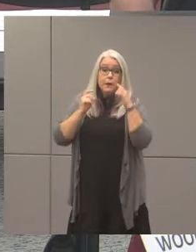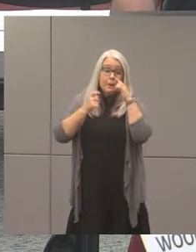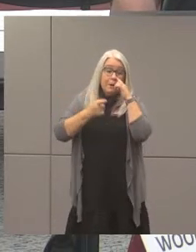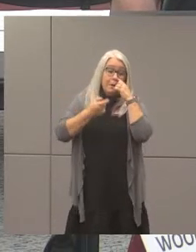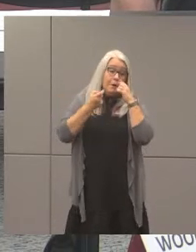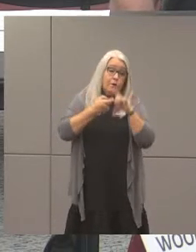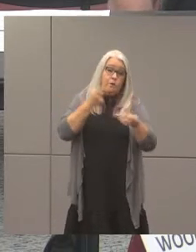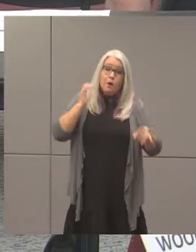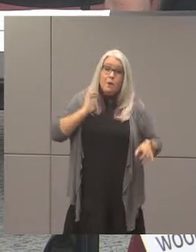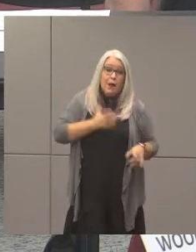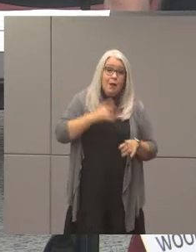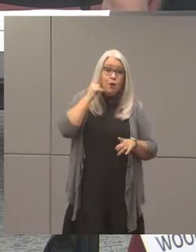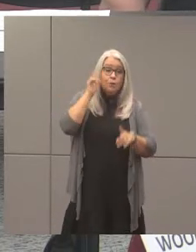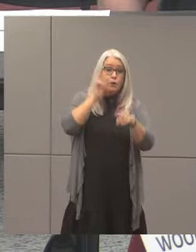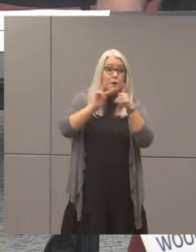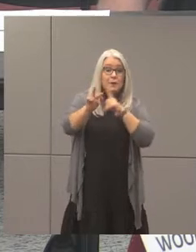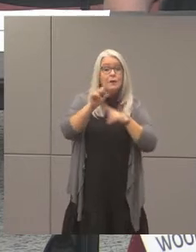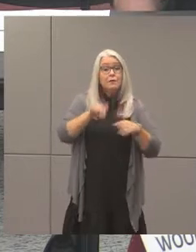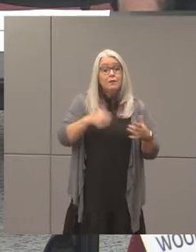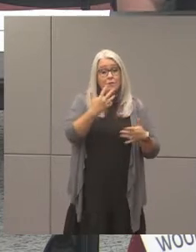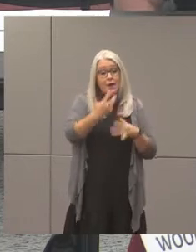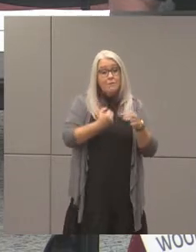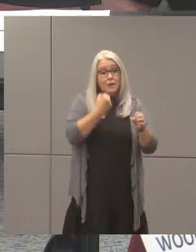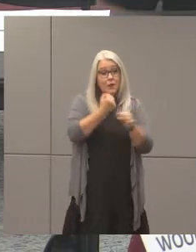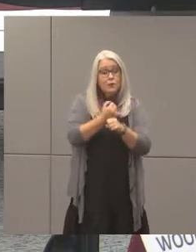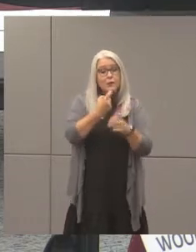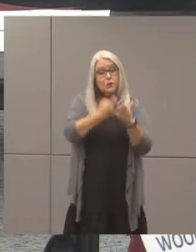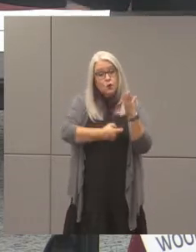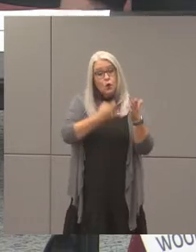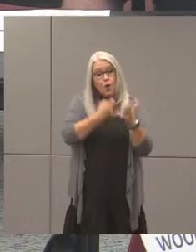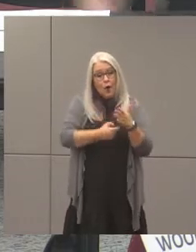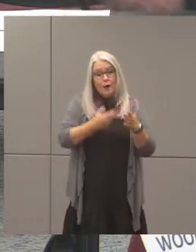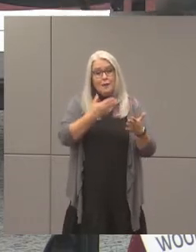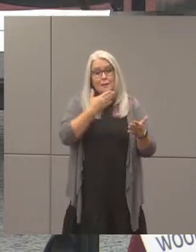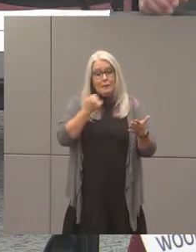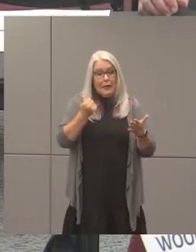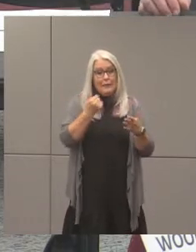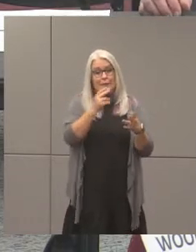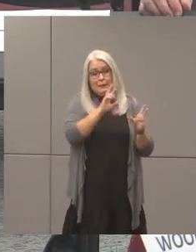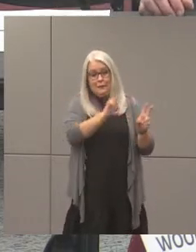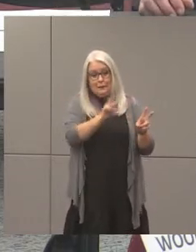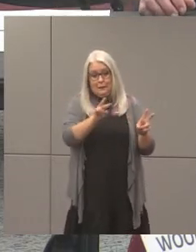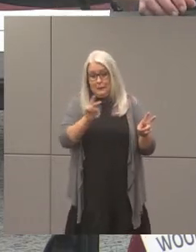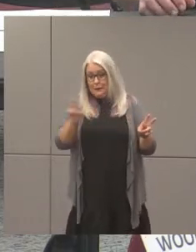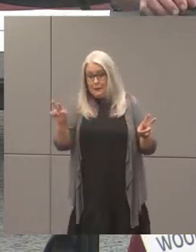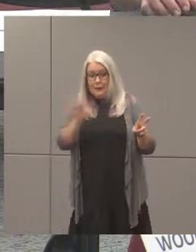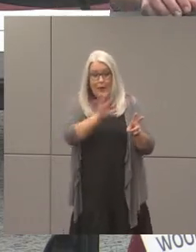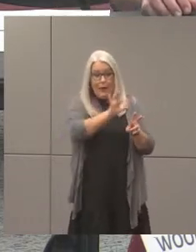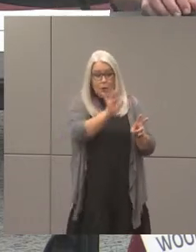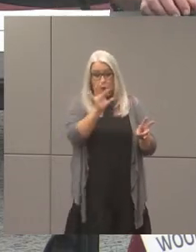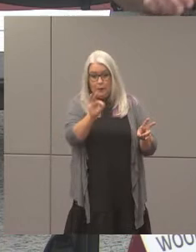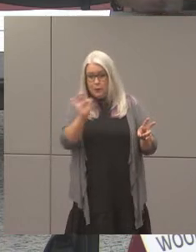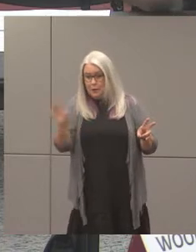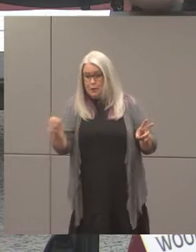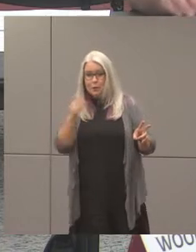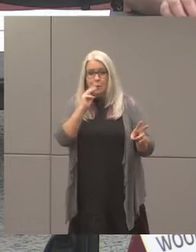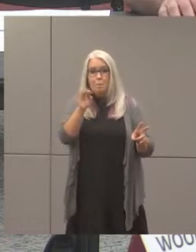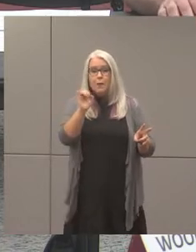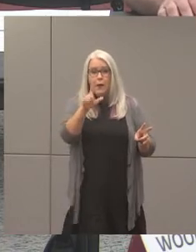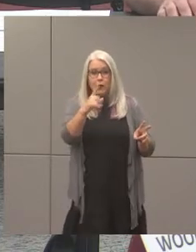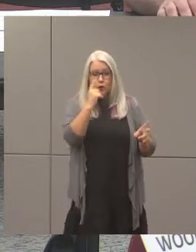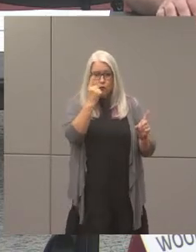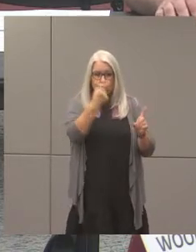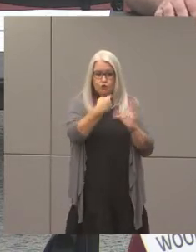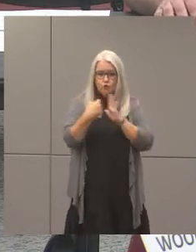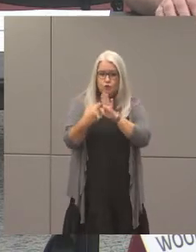years is actually the most cost-effective. When you take a look at the differences, and Michael had pointed out